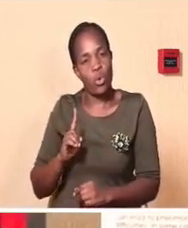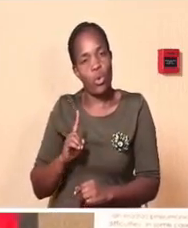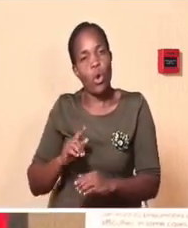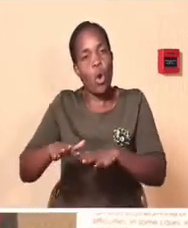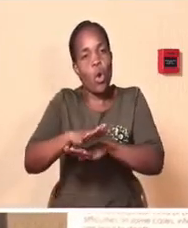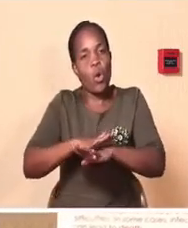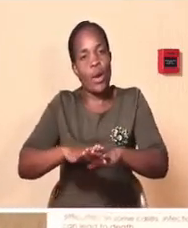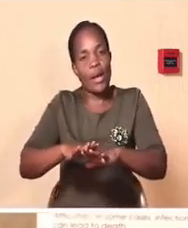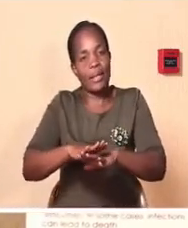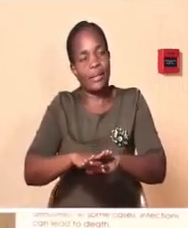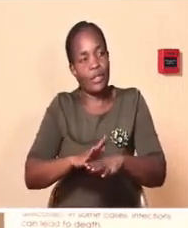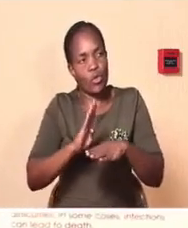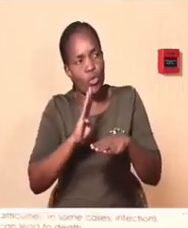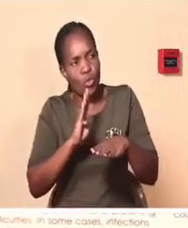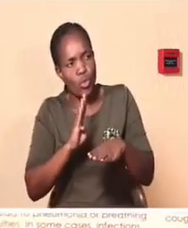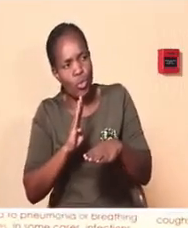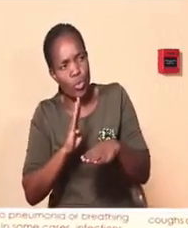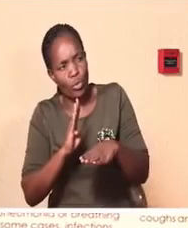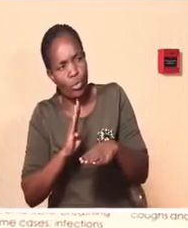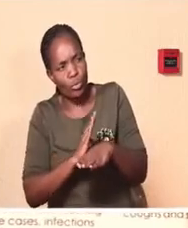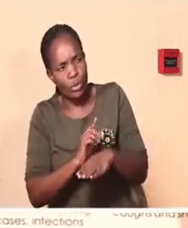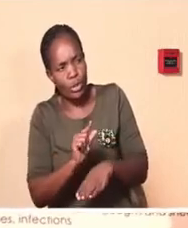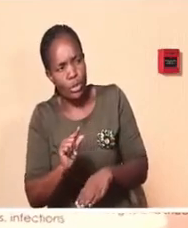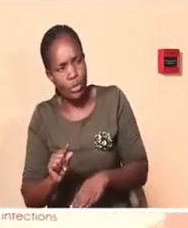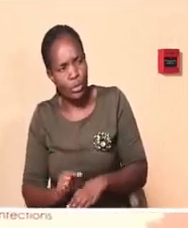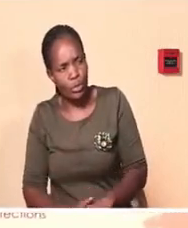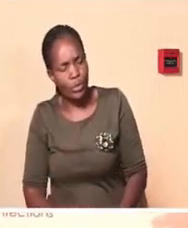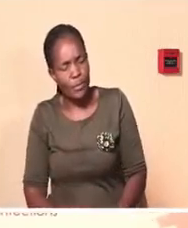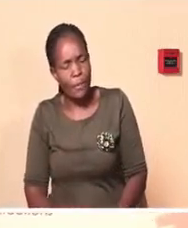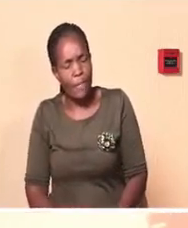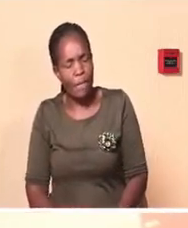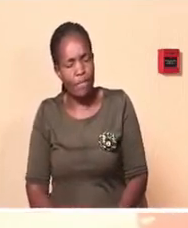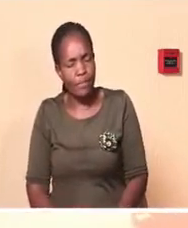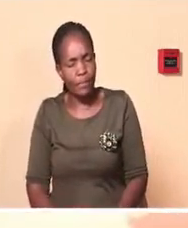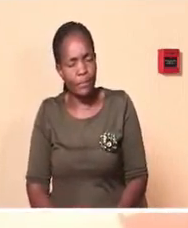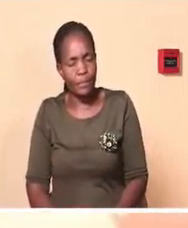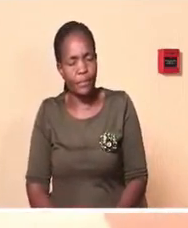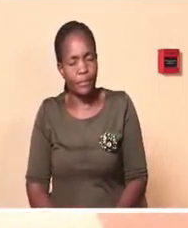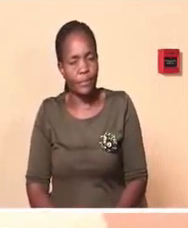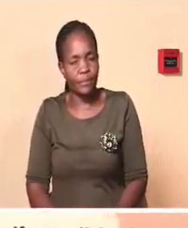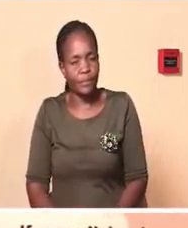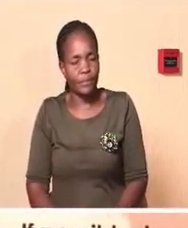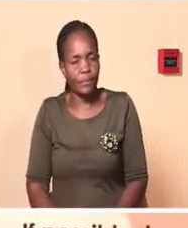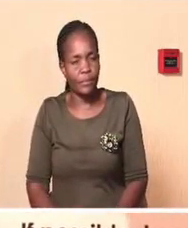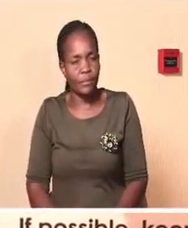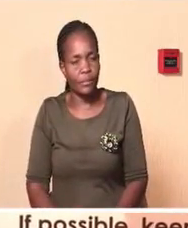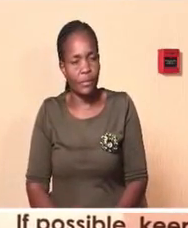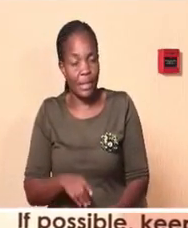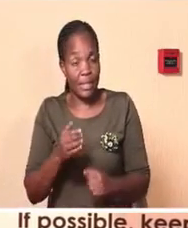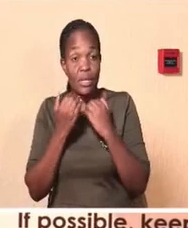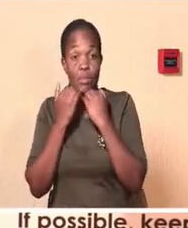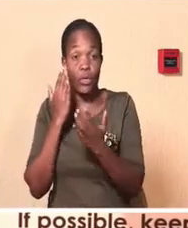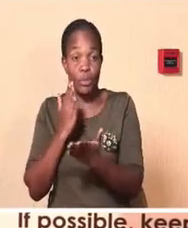informal sector, because it's very important. I think that for